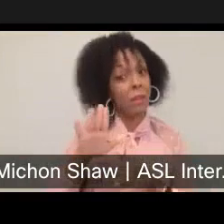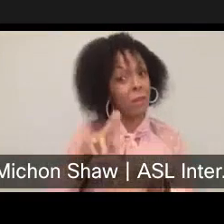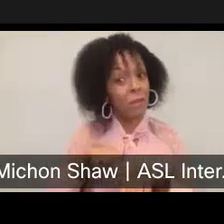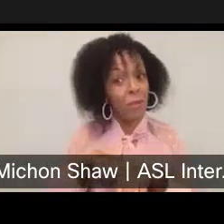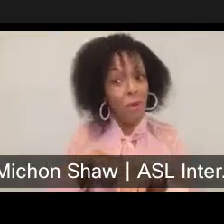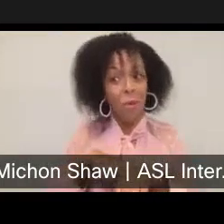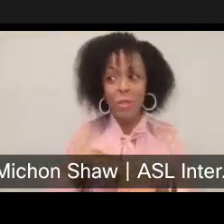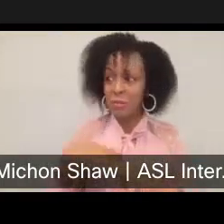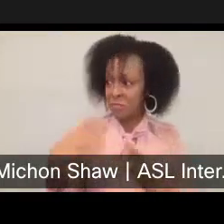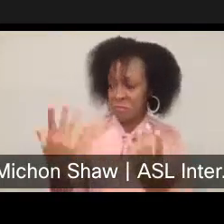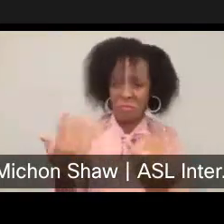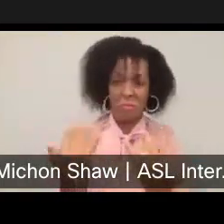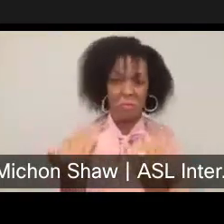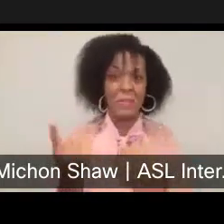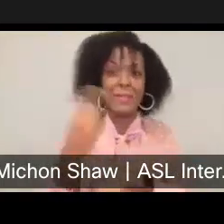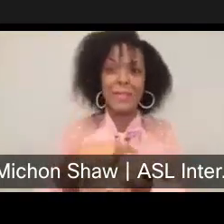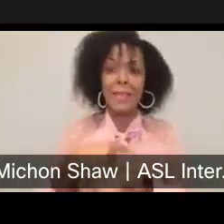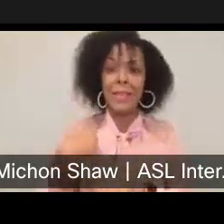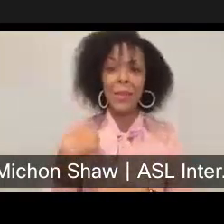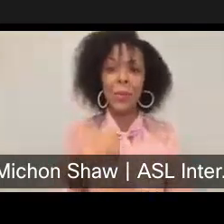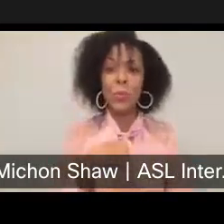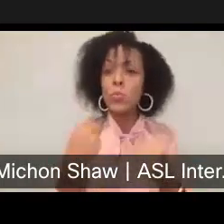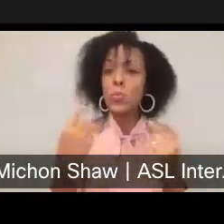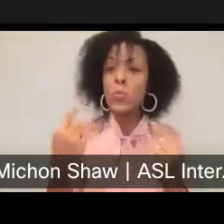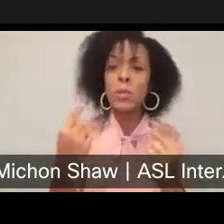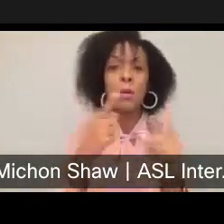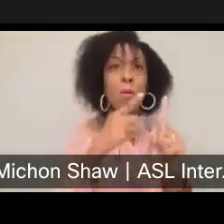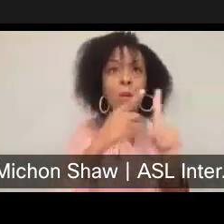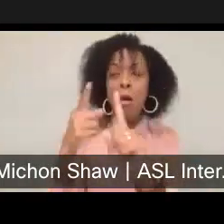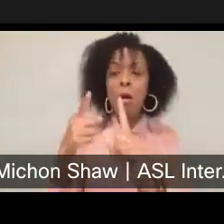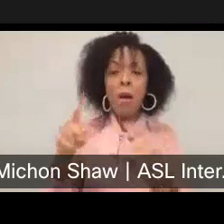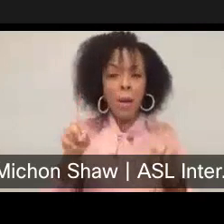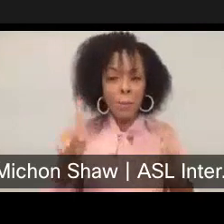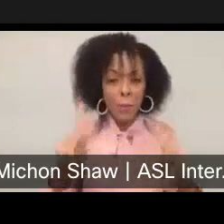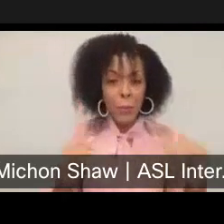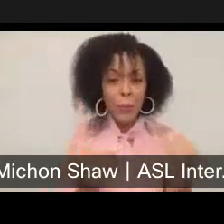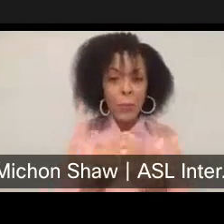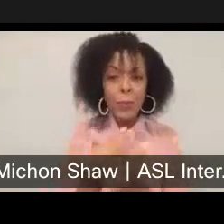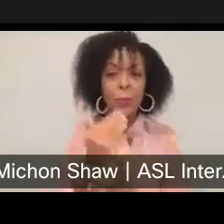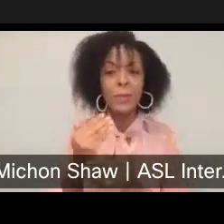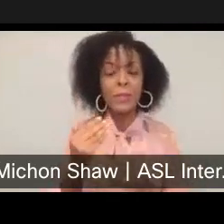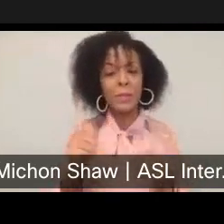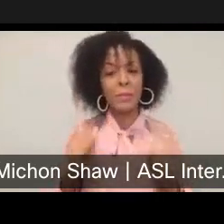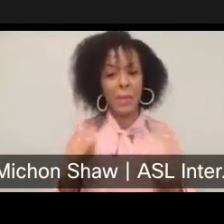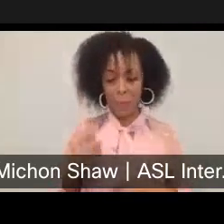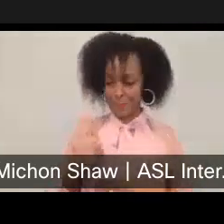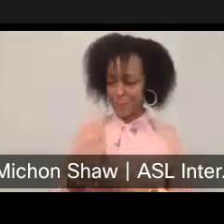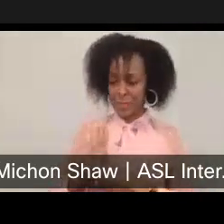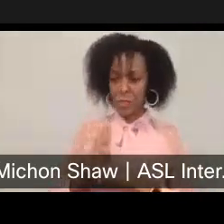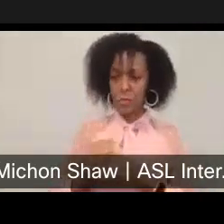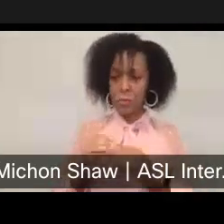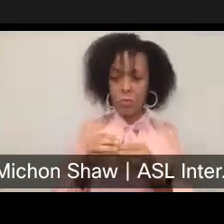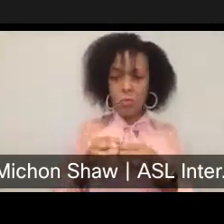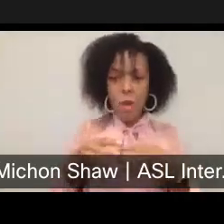today, we look for new opportunities to be able to grow this business and